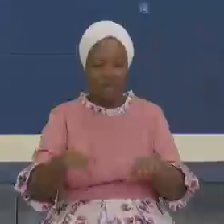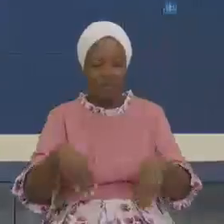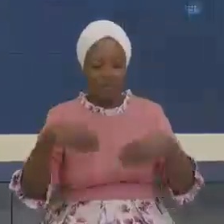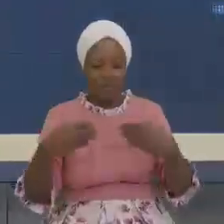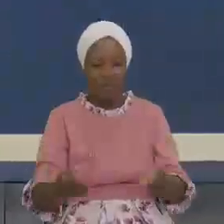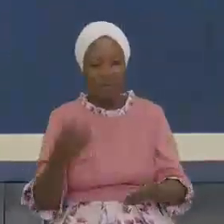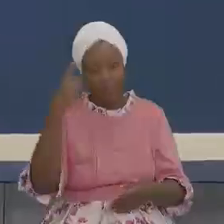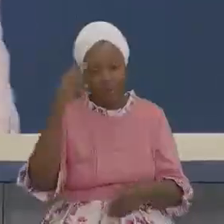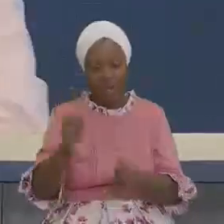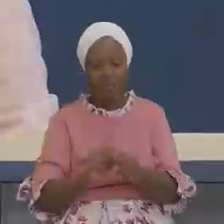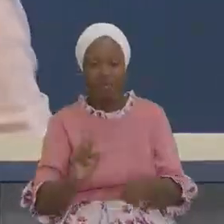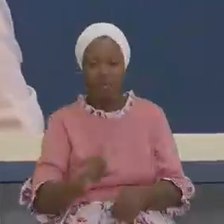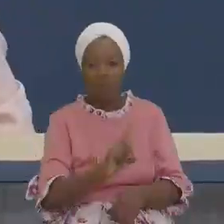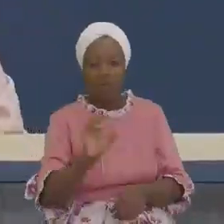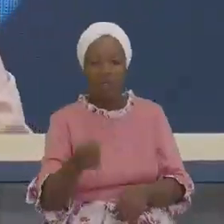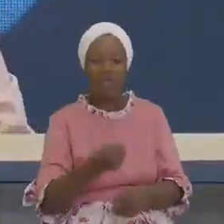life.